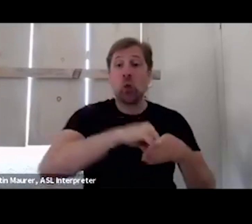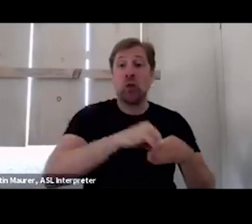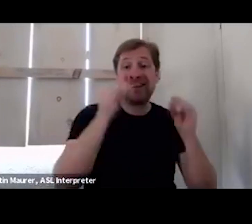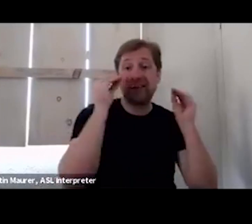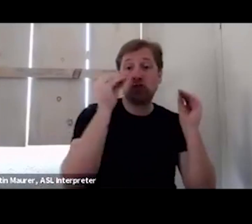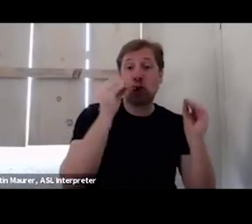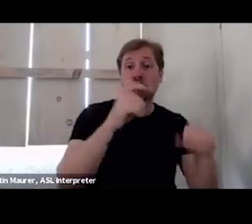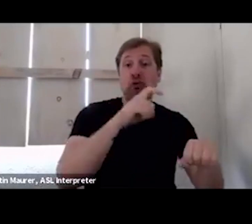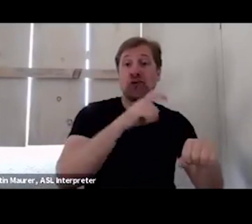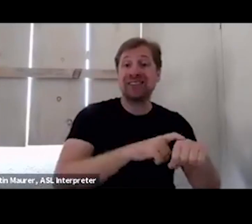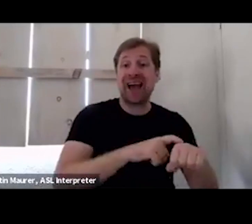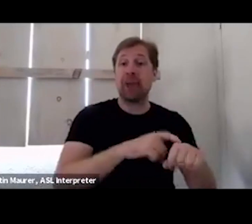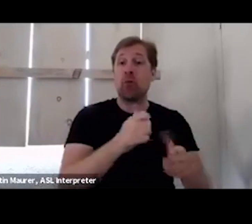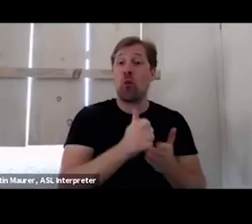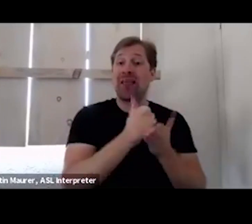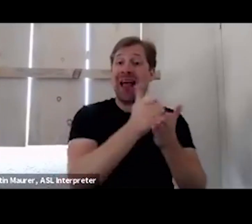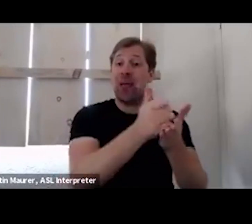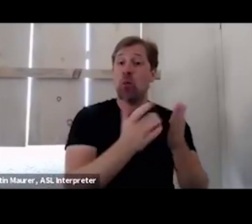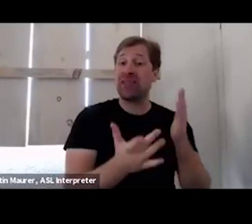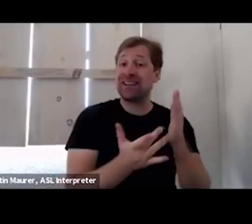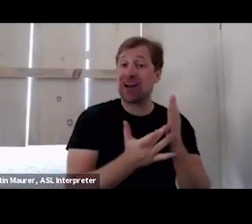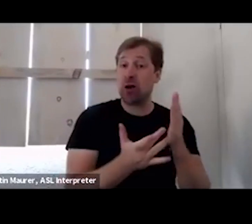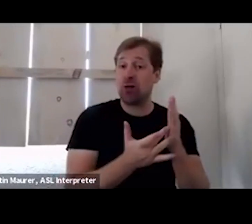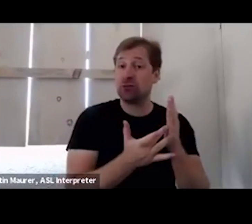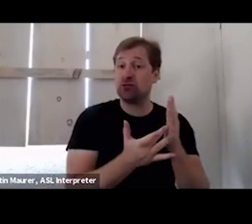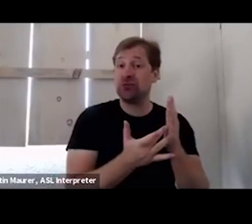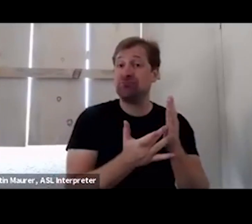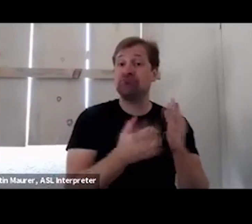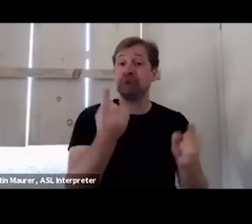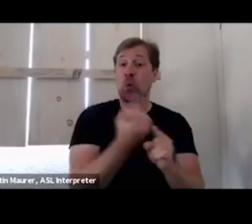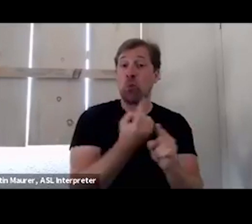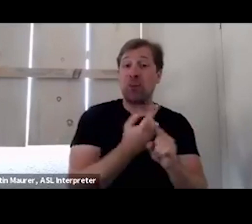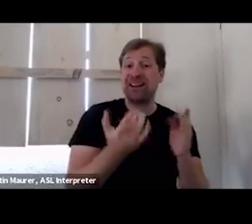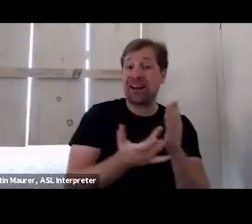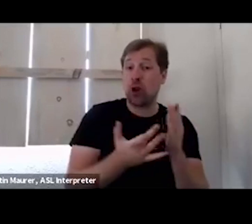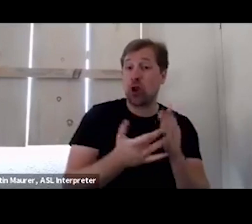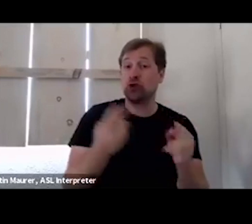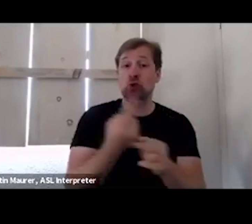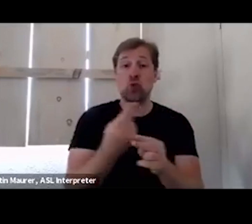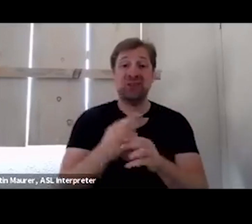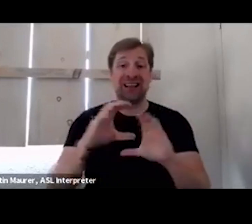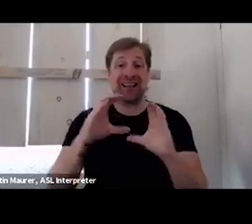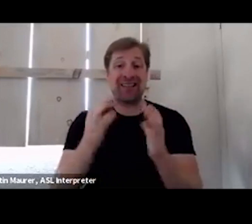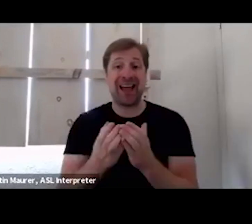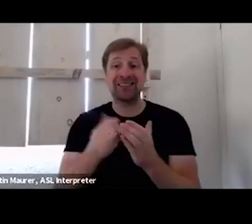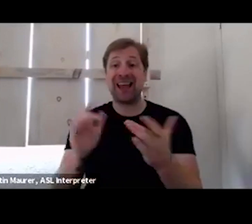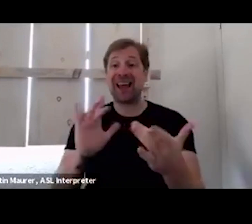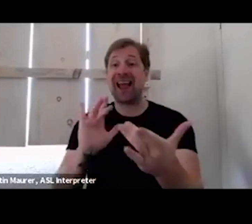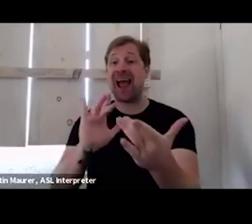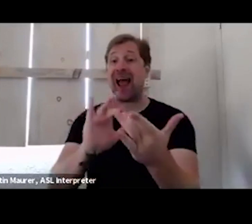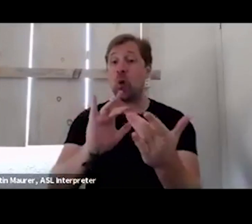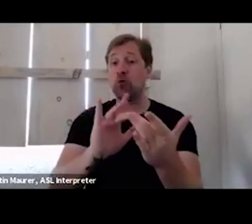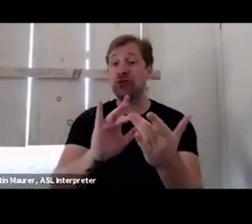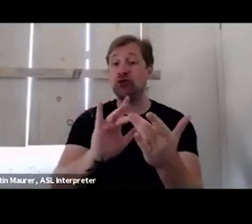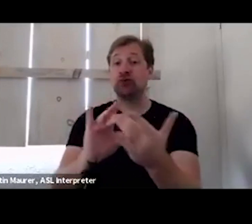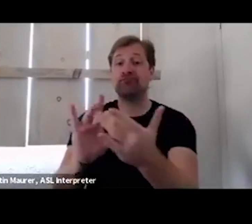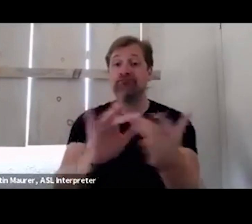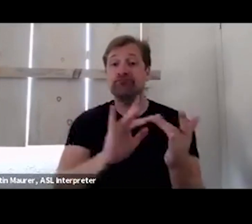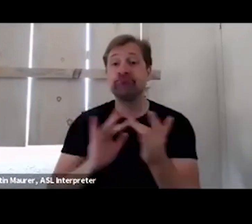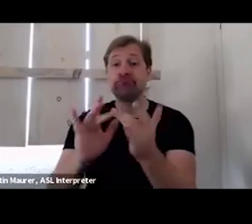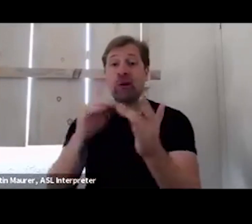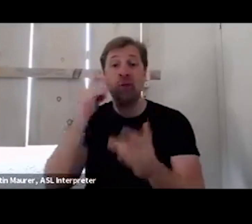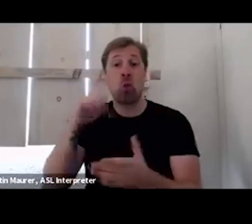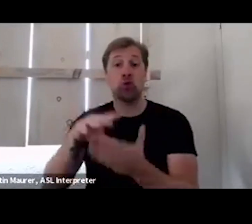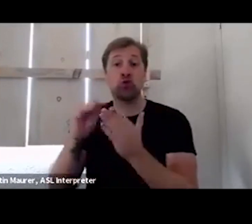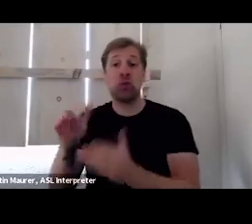sessions on technology to be used in class and time for outreach for students and parents.